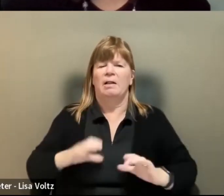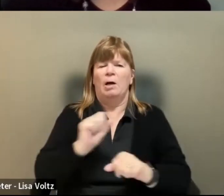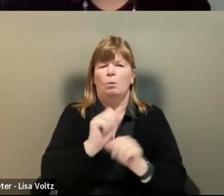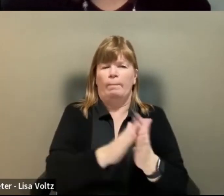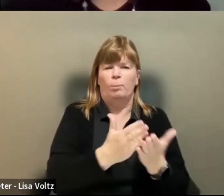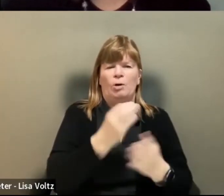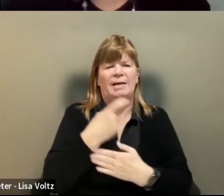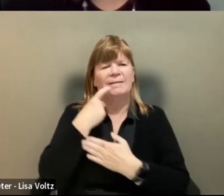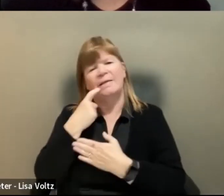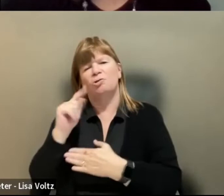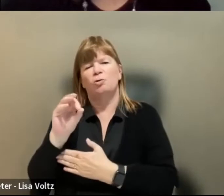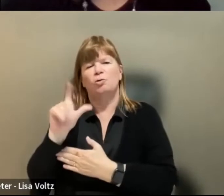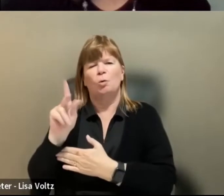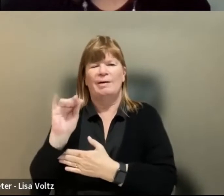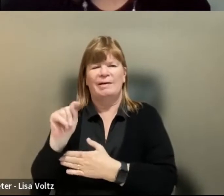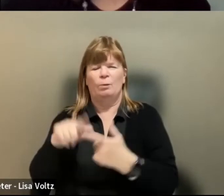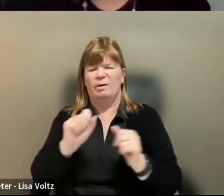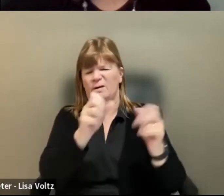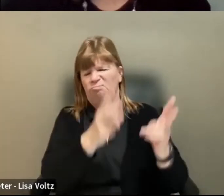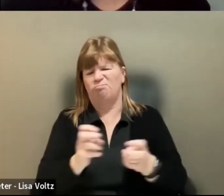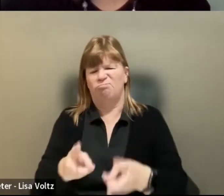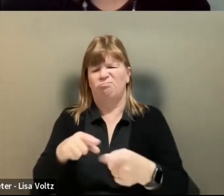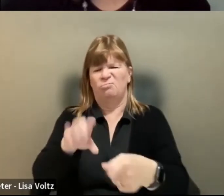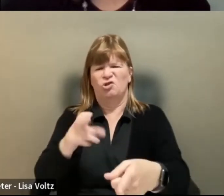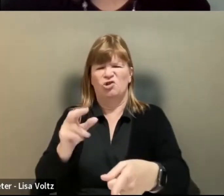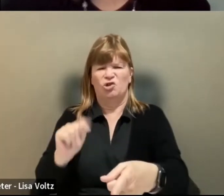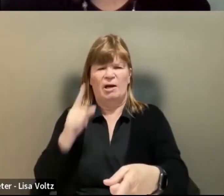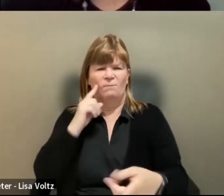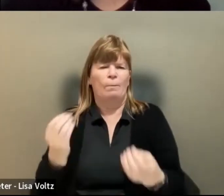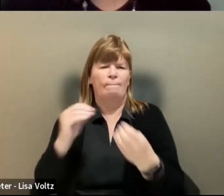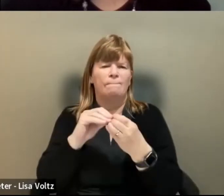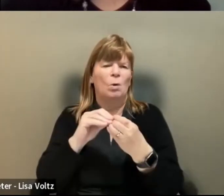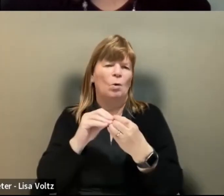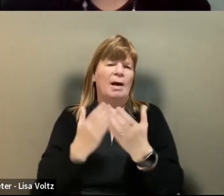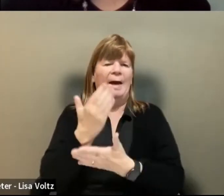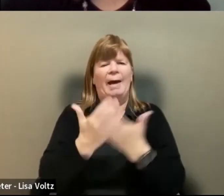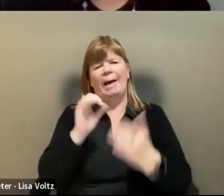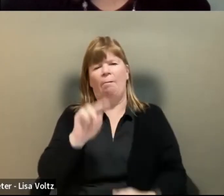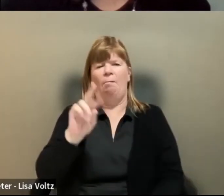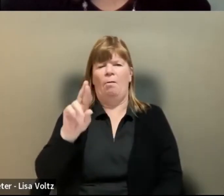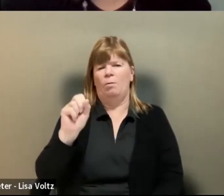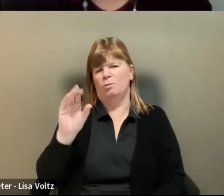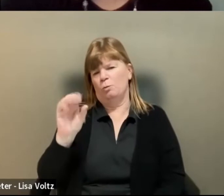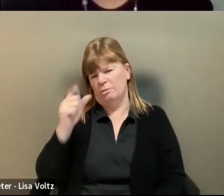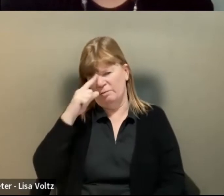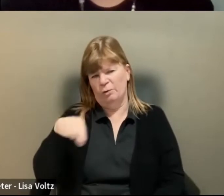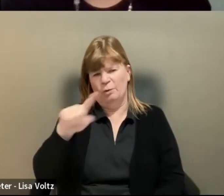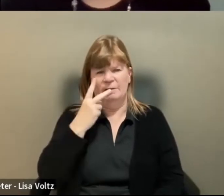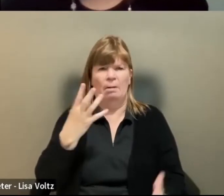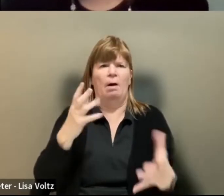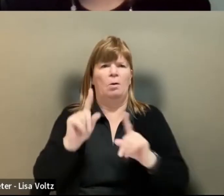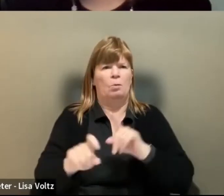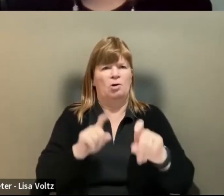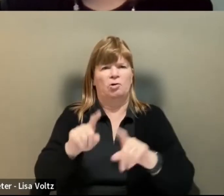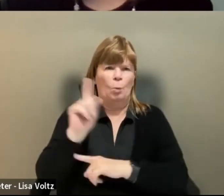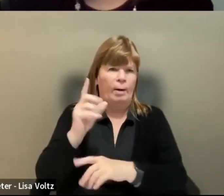addictions toolkit that we can pop into the chat for some additional hands-on resources for you guys, because I see a lot of questions about where to